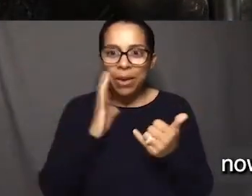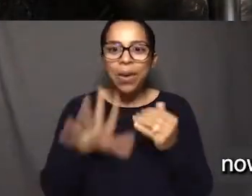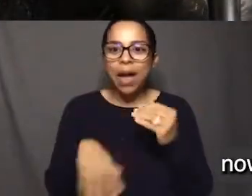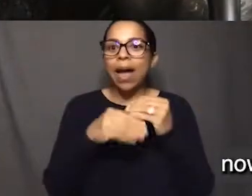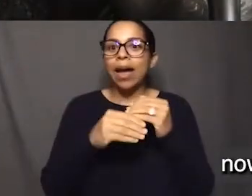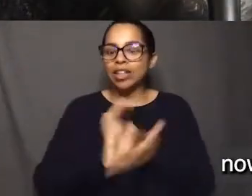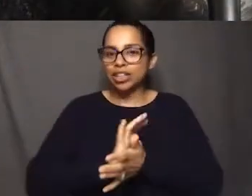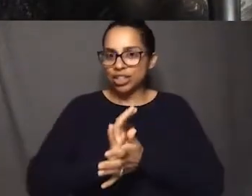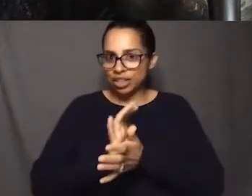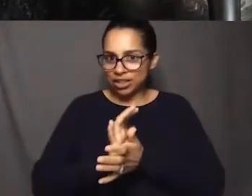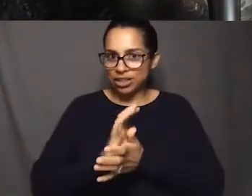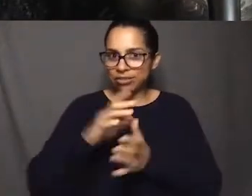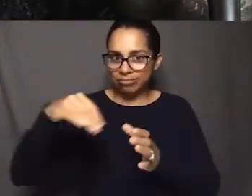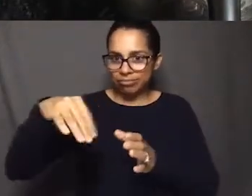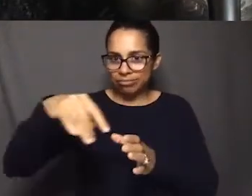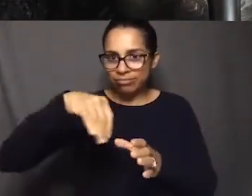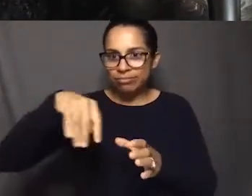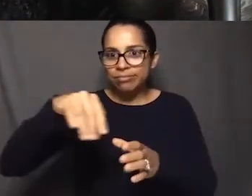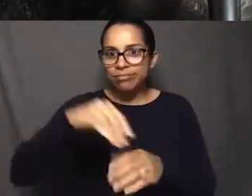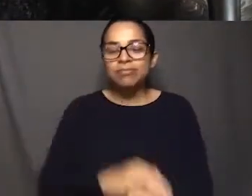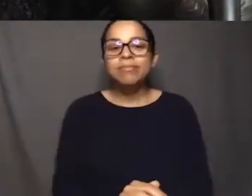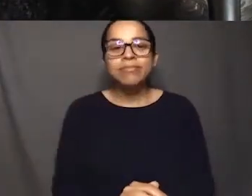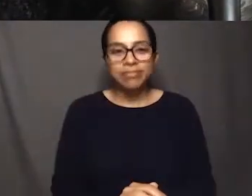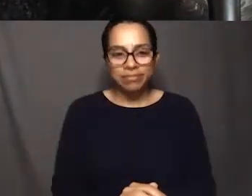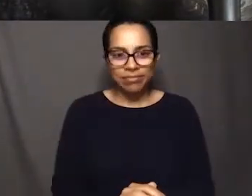shredded cheese.